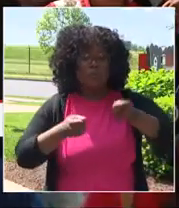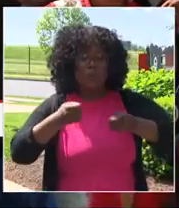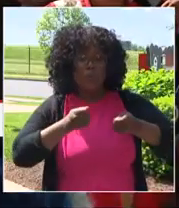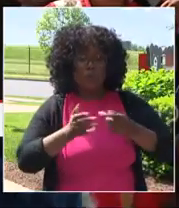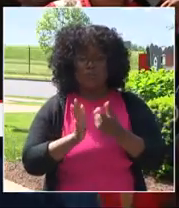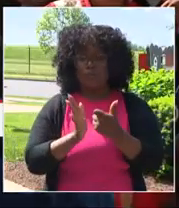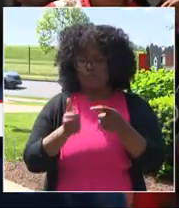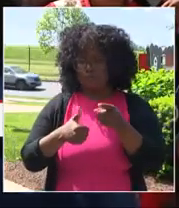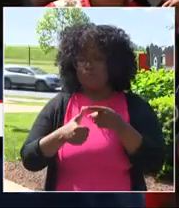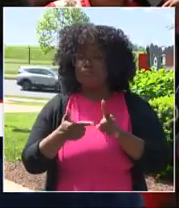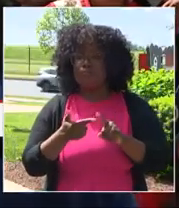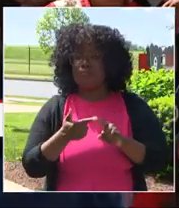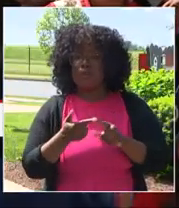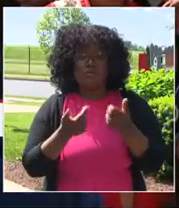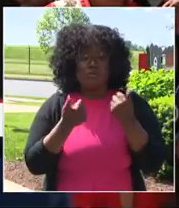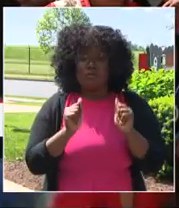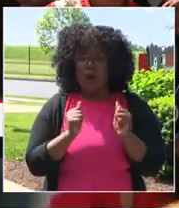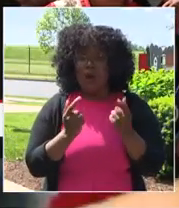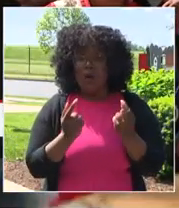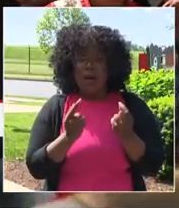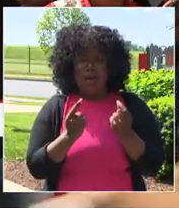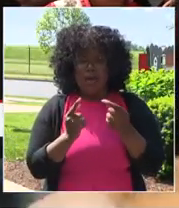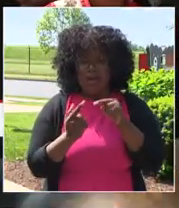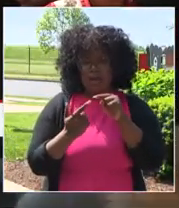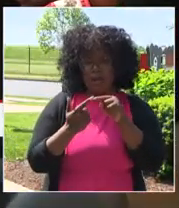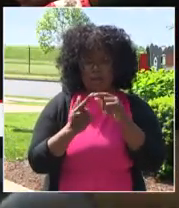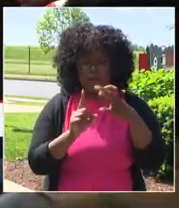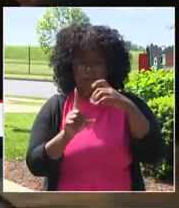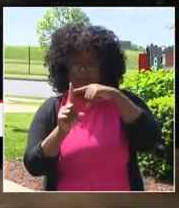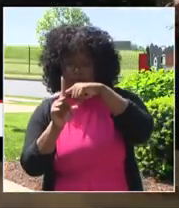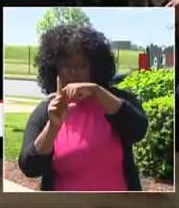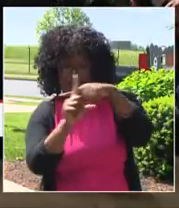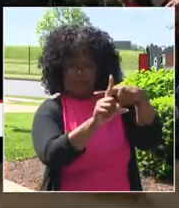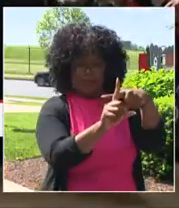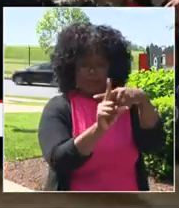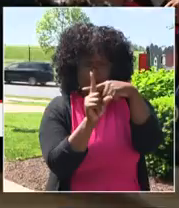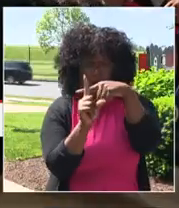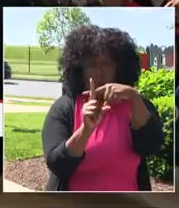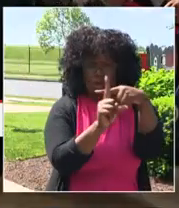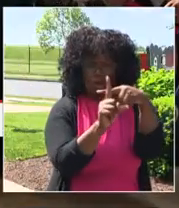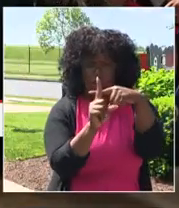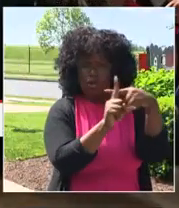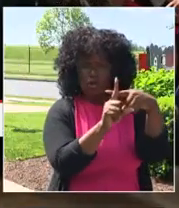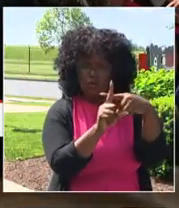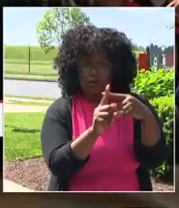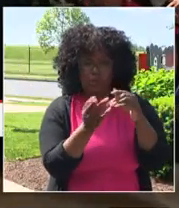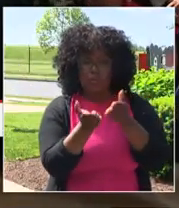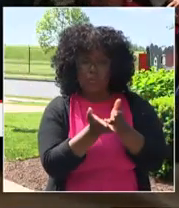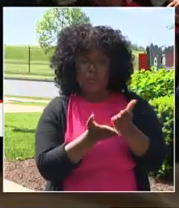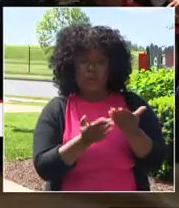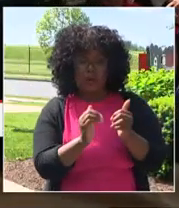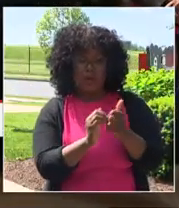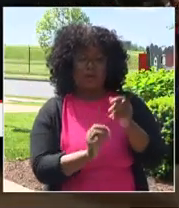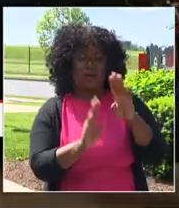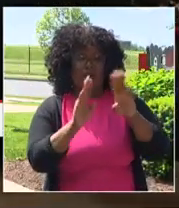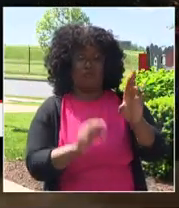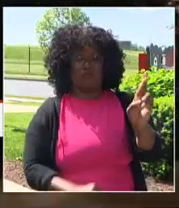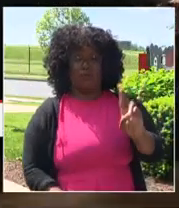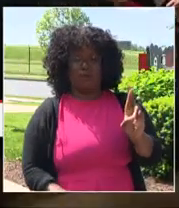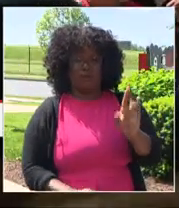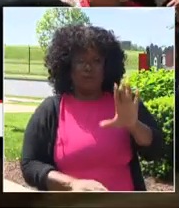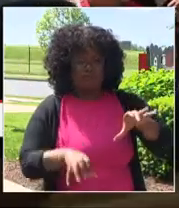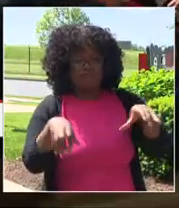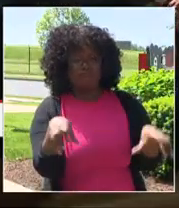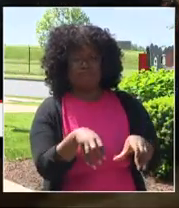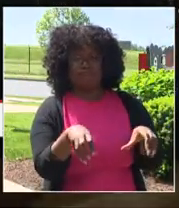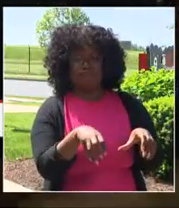the district to House Republican efforts to force D.C. to revert